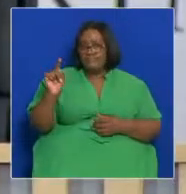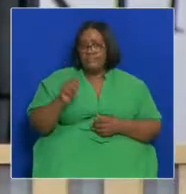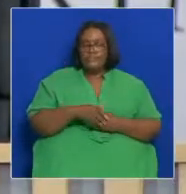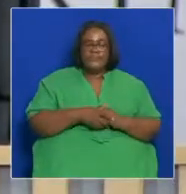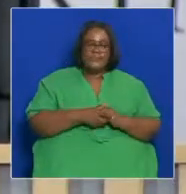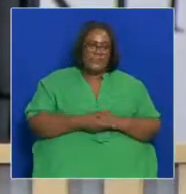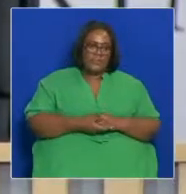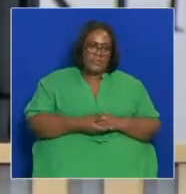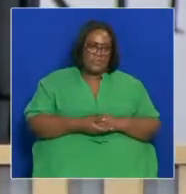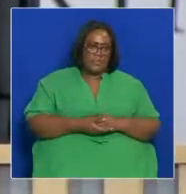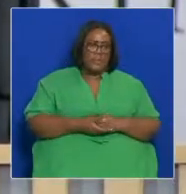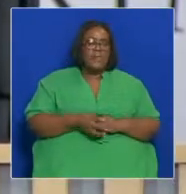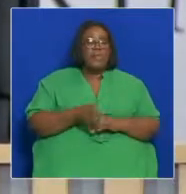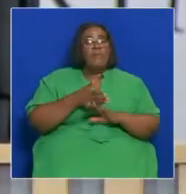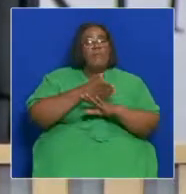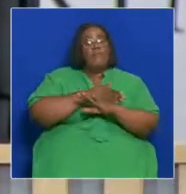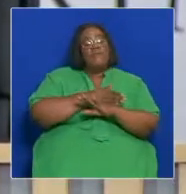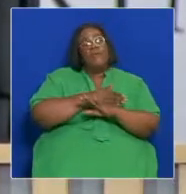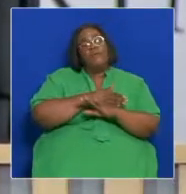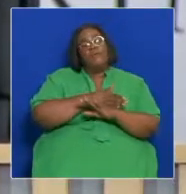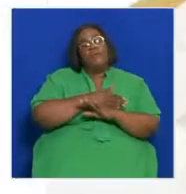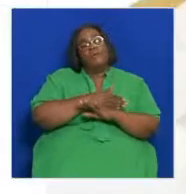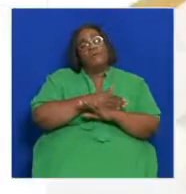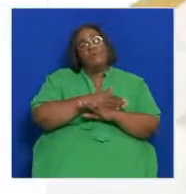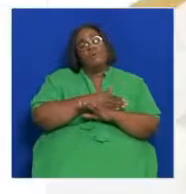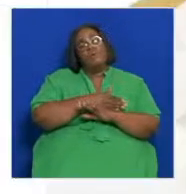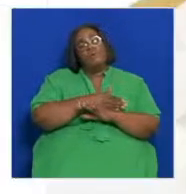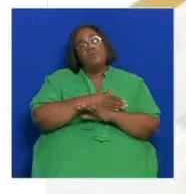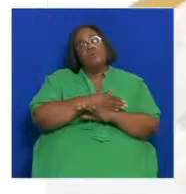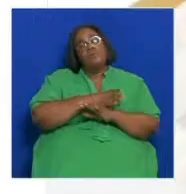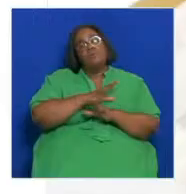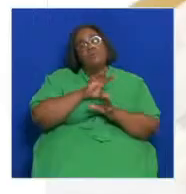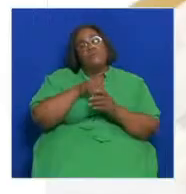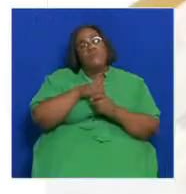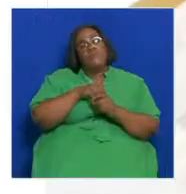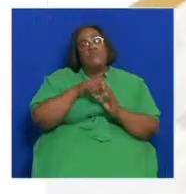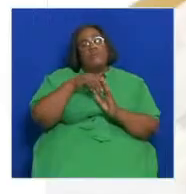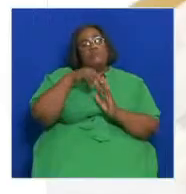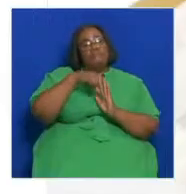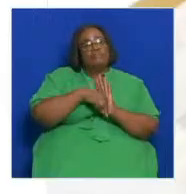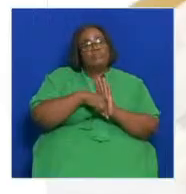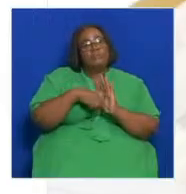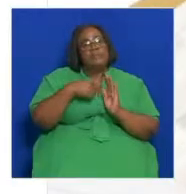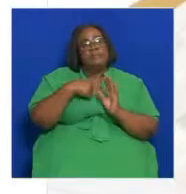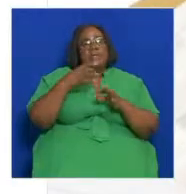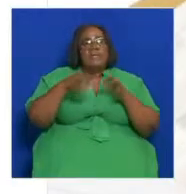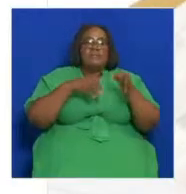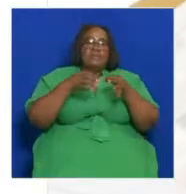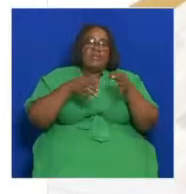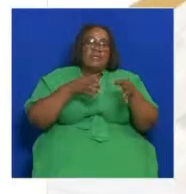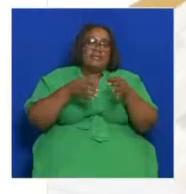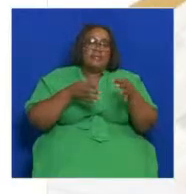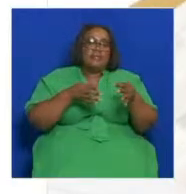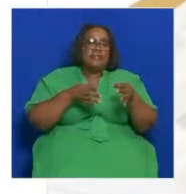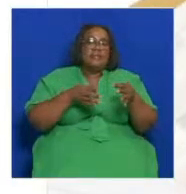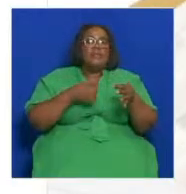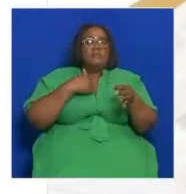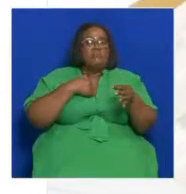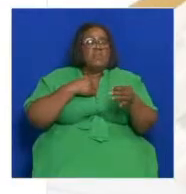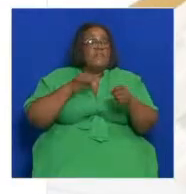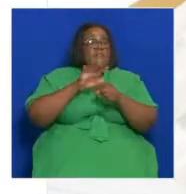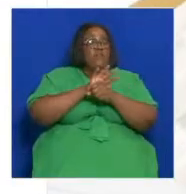Before dealing with the detail, I stated at the outset that I had no direct or substantial involvement with these